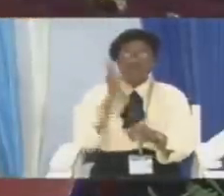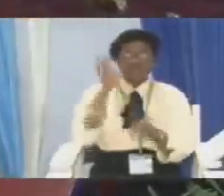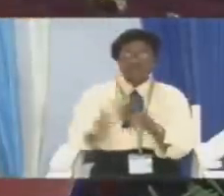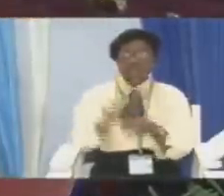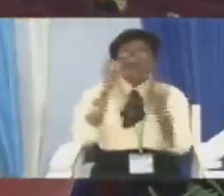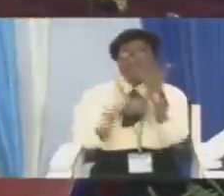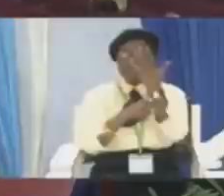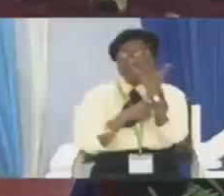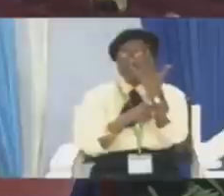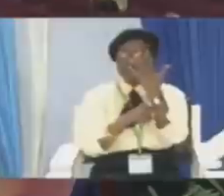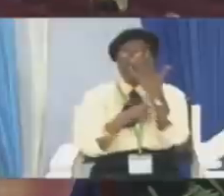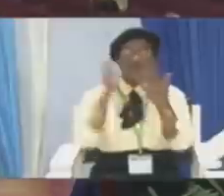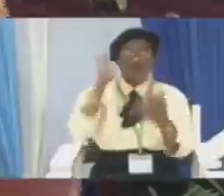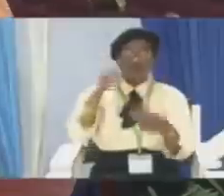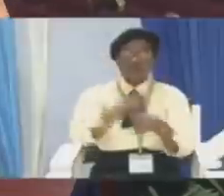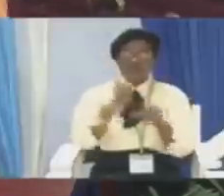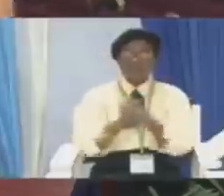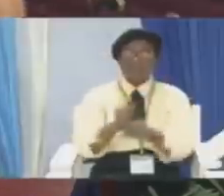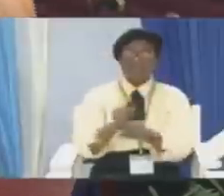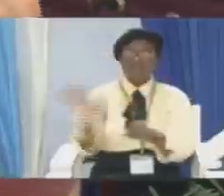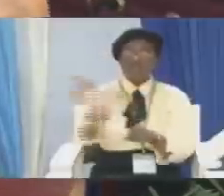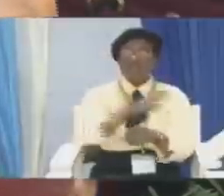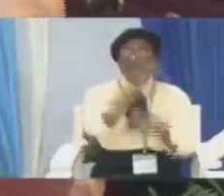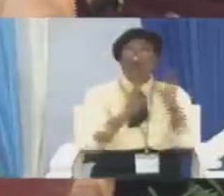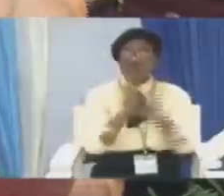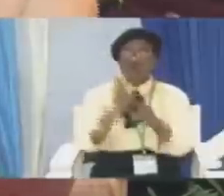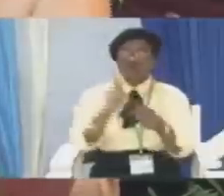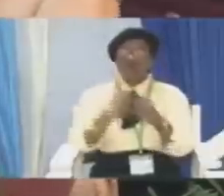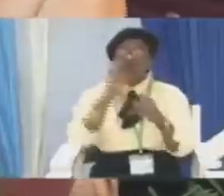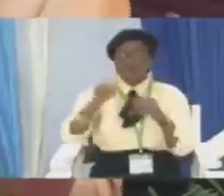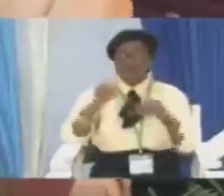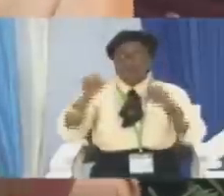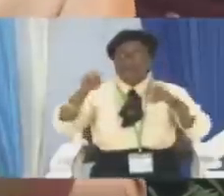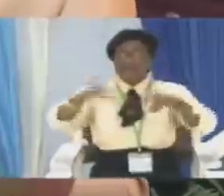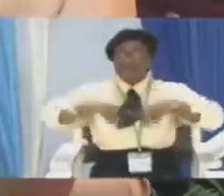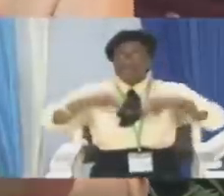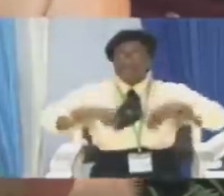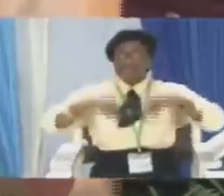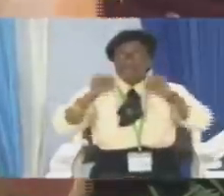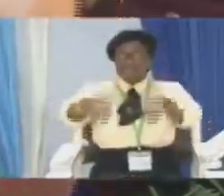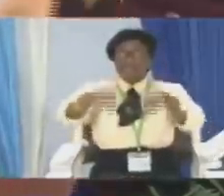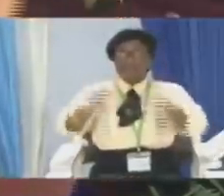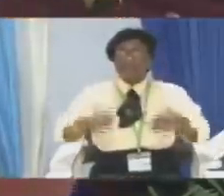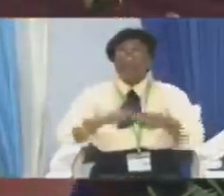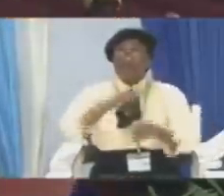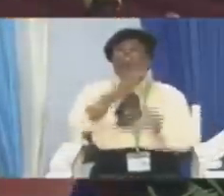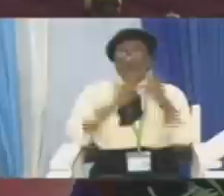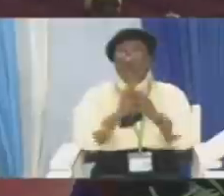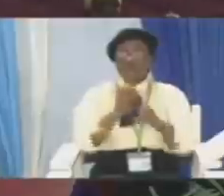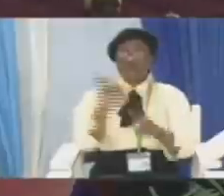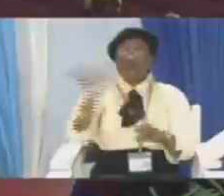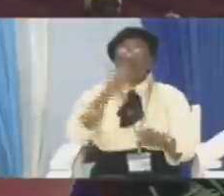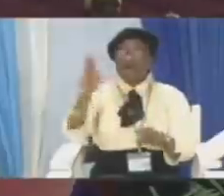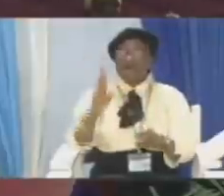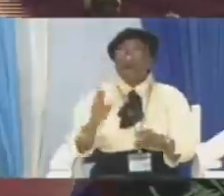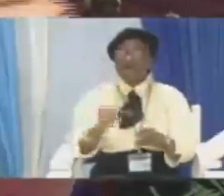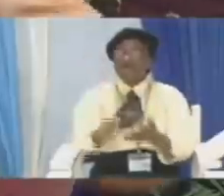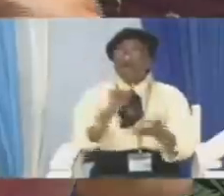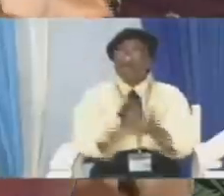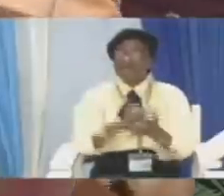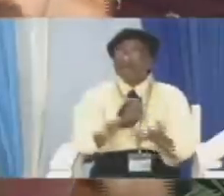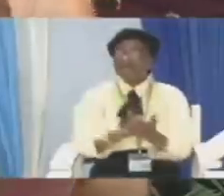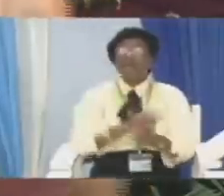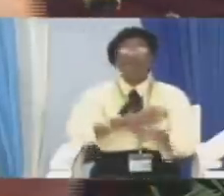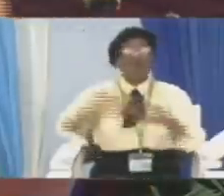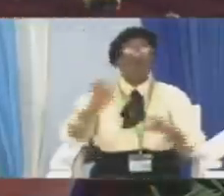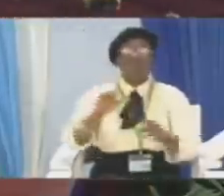Fruitfulness will make your word to be acceptable to the world. There are those who don't talk too much. My father and